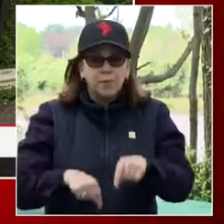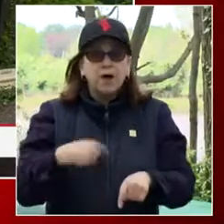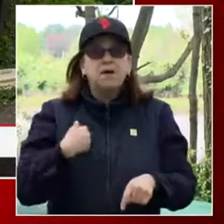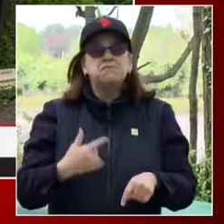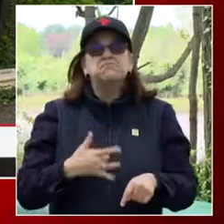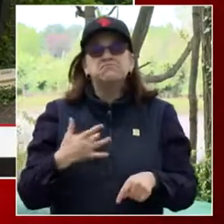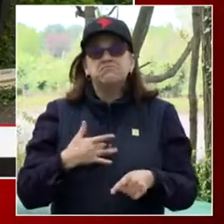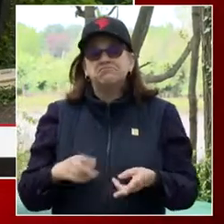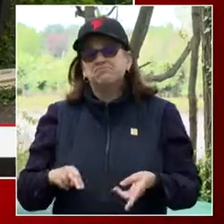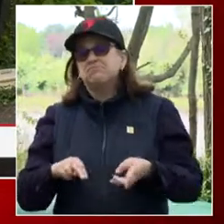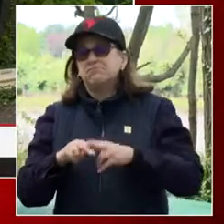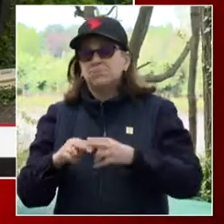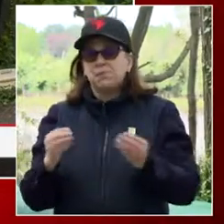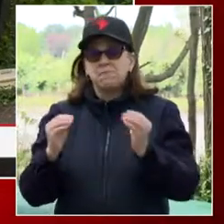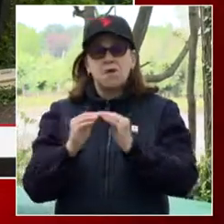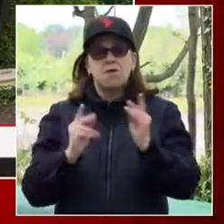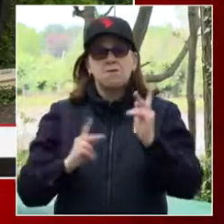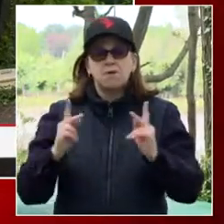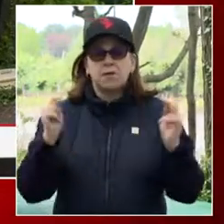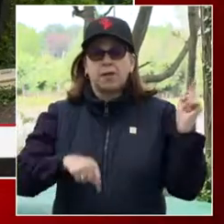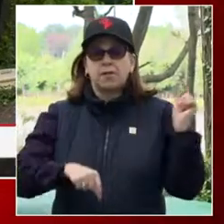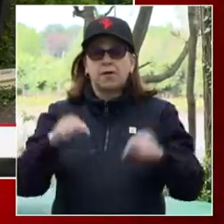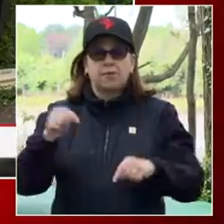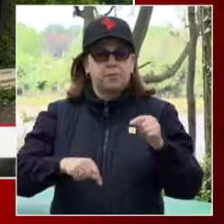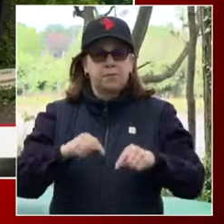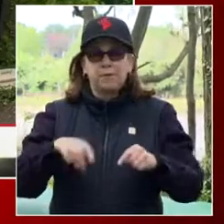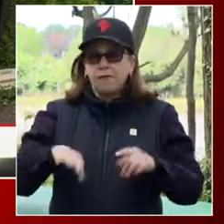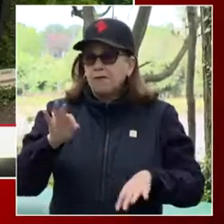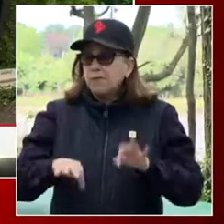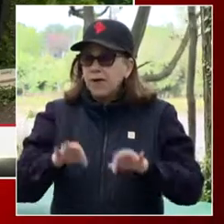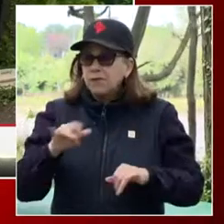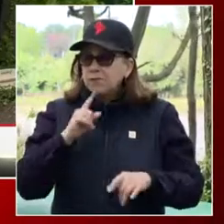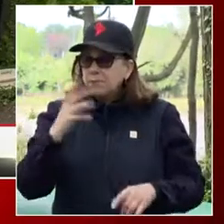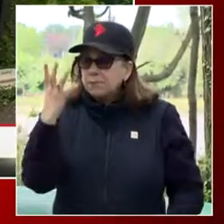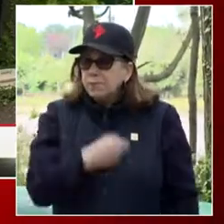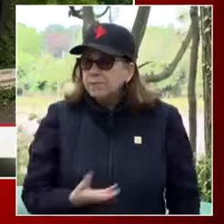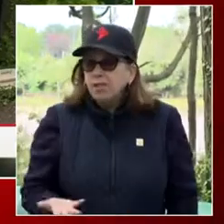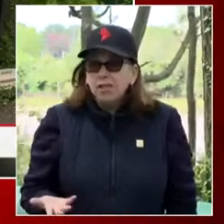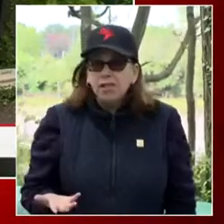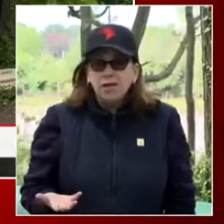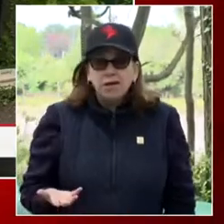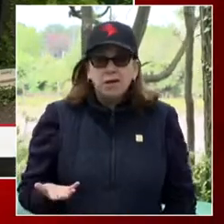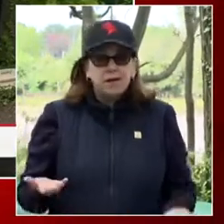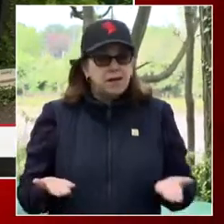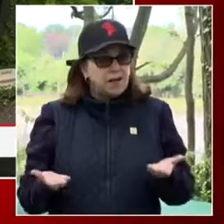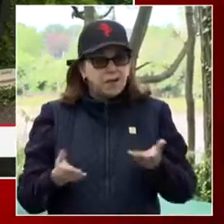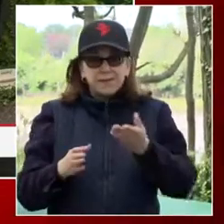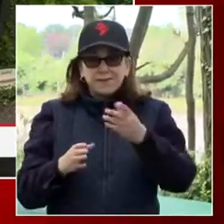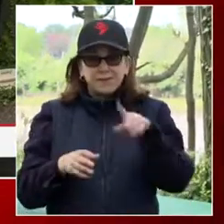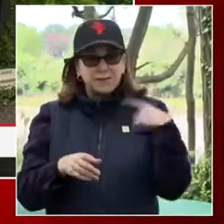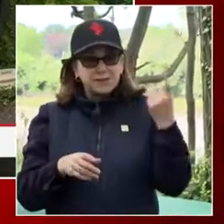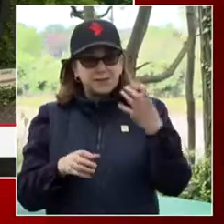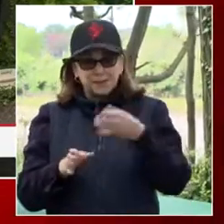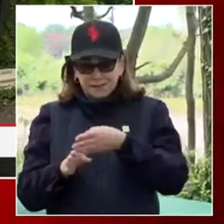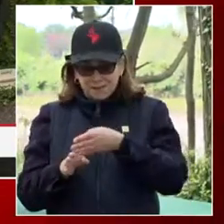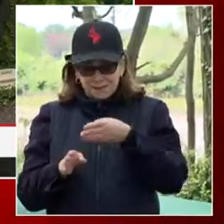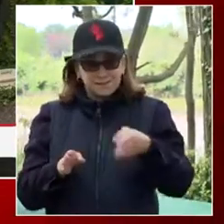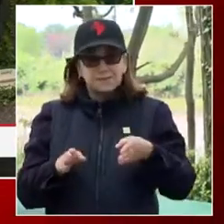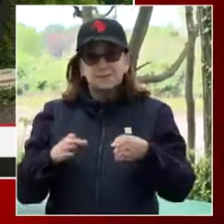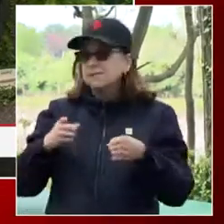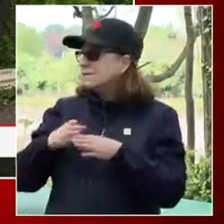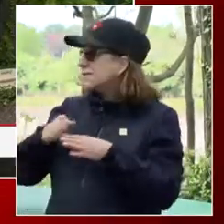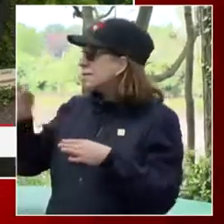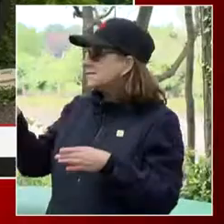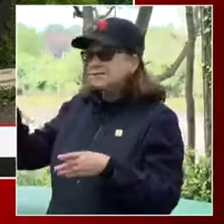to grow as people realize this is a fabulous asset that is right next to the new fields. So you can come